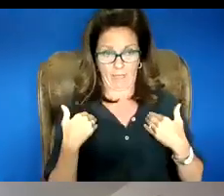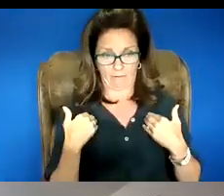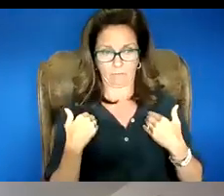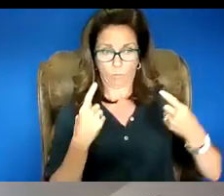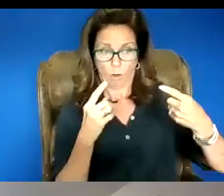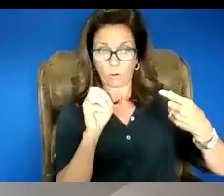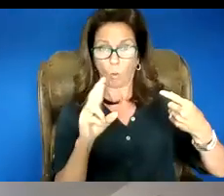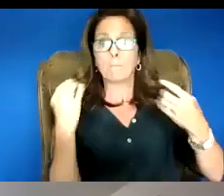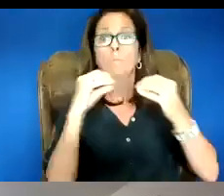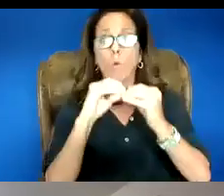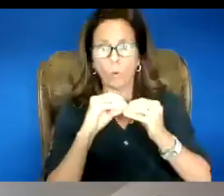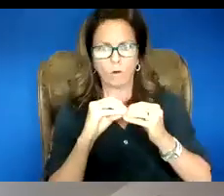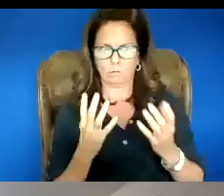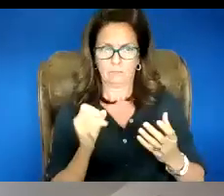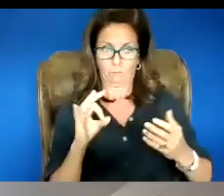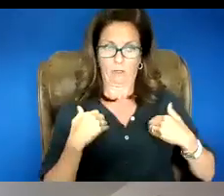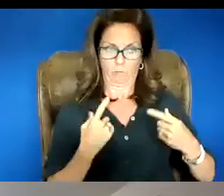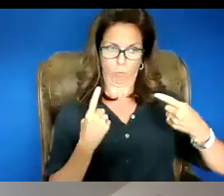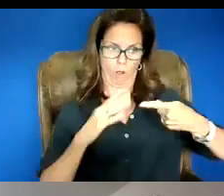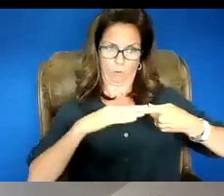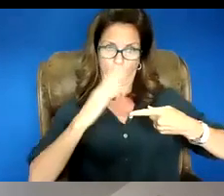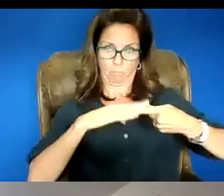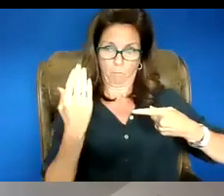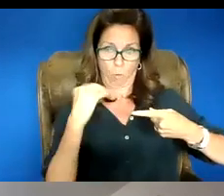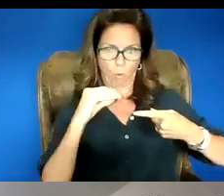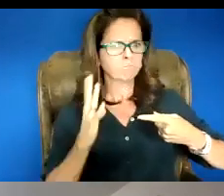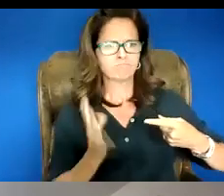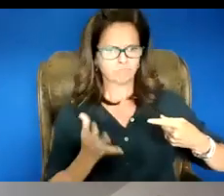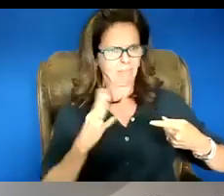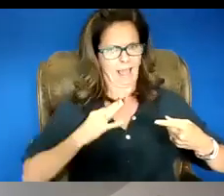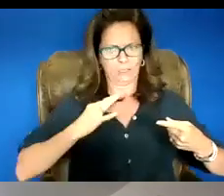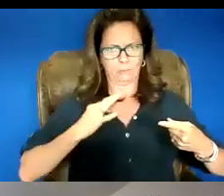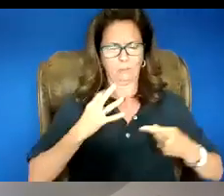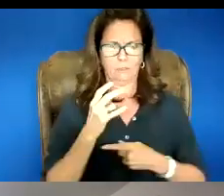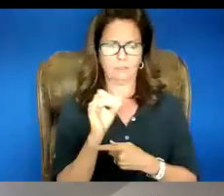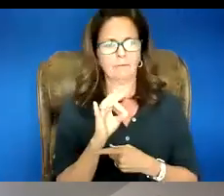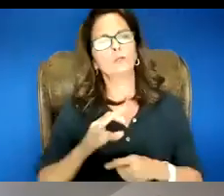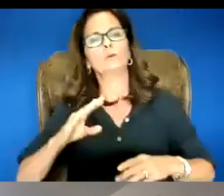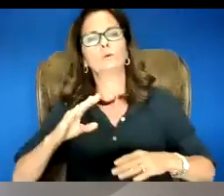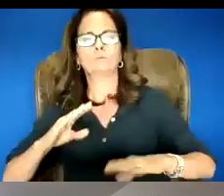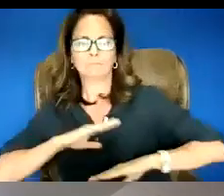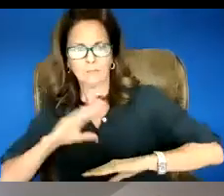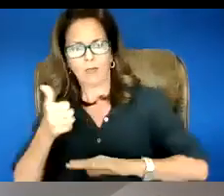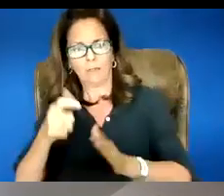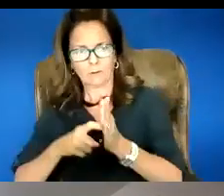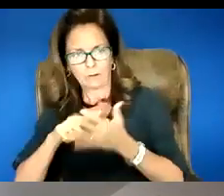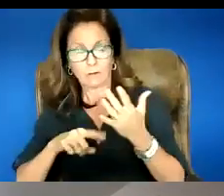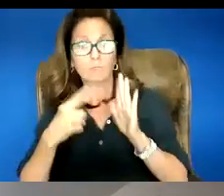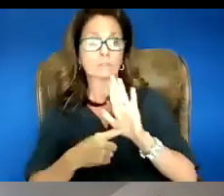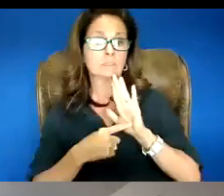have one or more of these, then you would be eligible if you meet the rest of the criteria. It would be